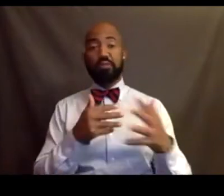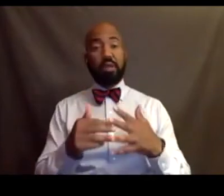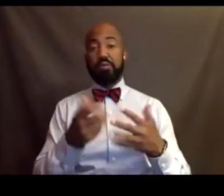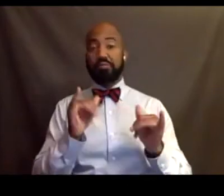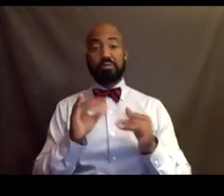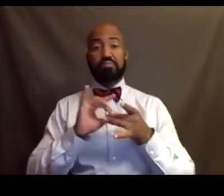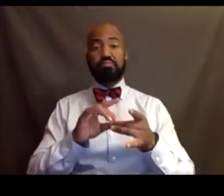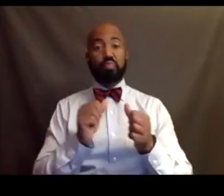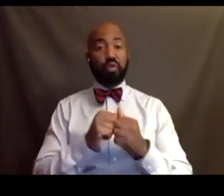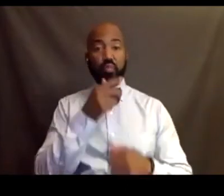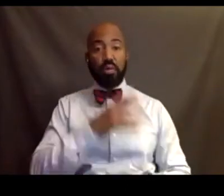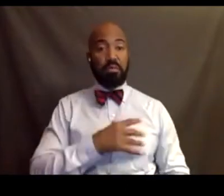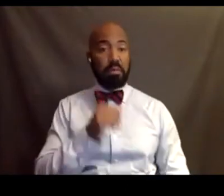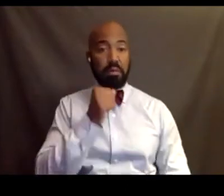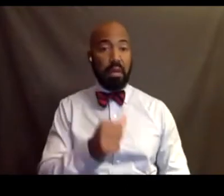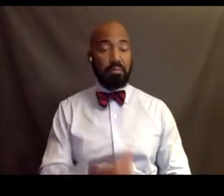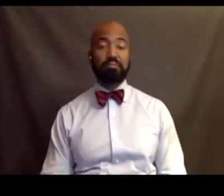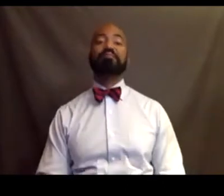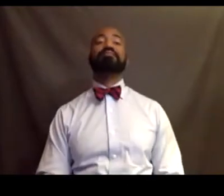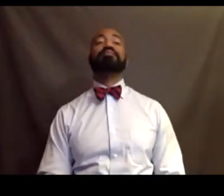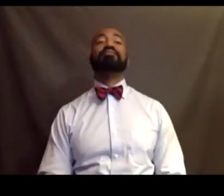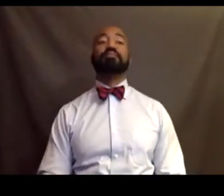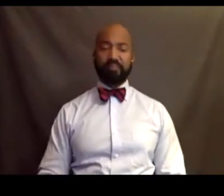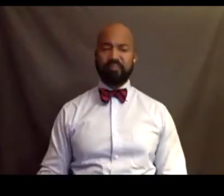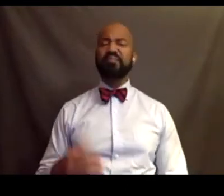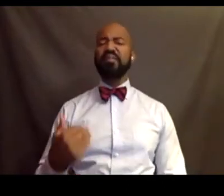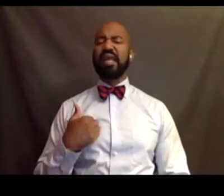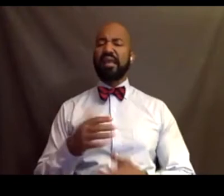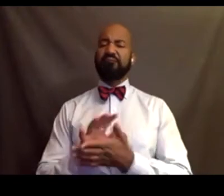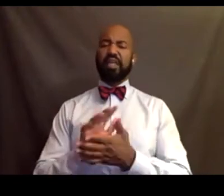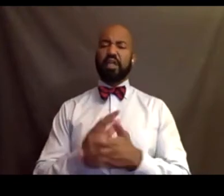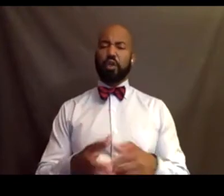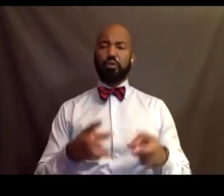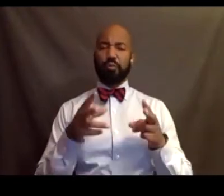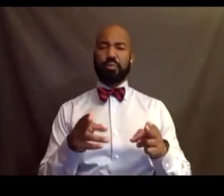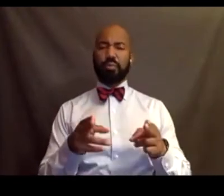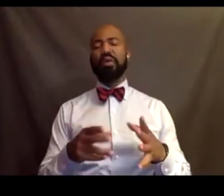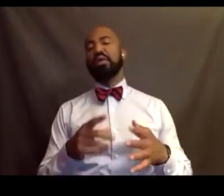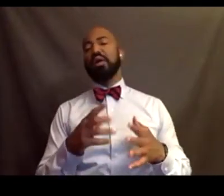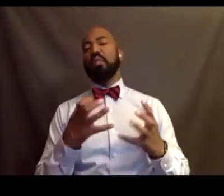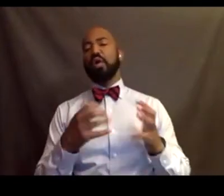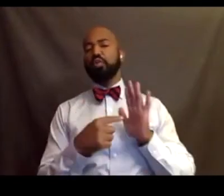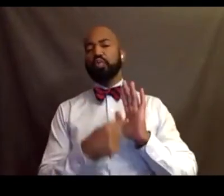Absolutely. There's a clip I want to play where Janet talks about the word passability.